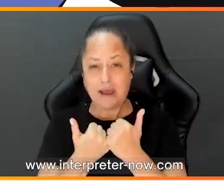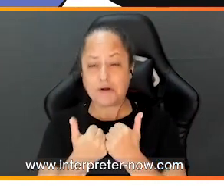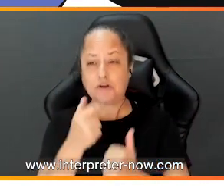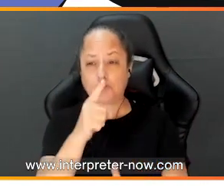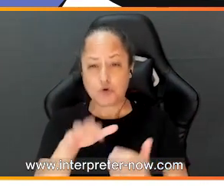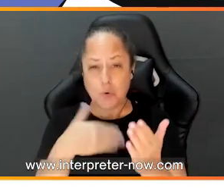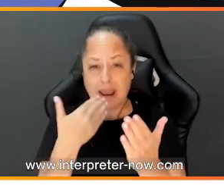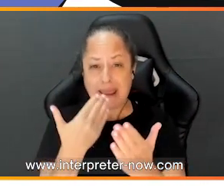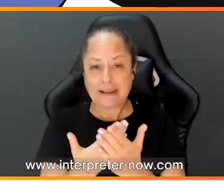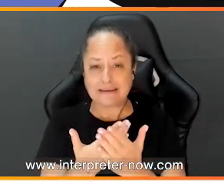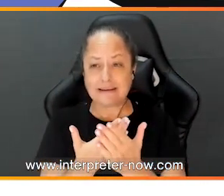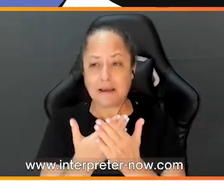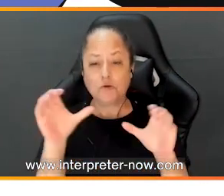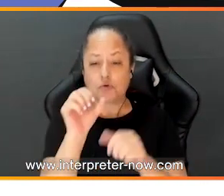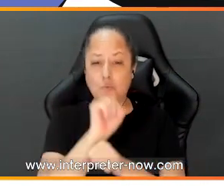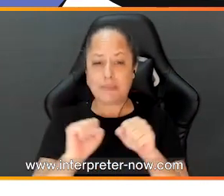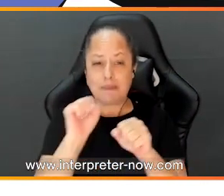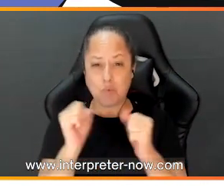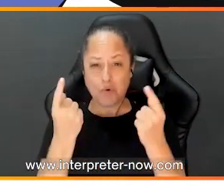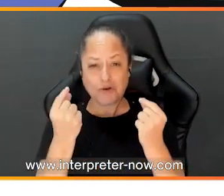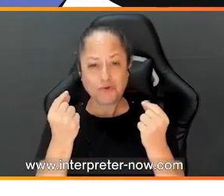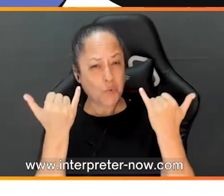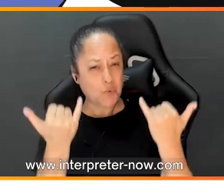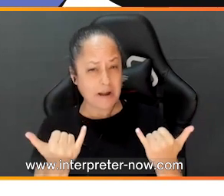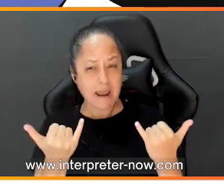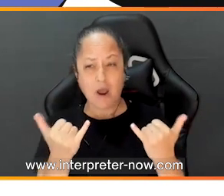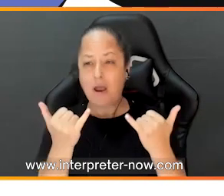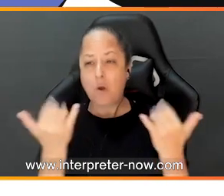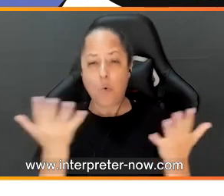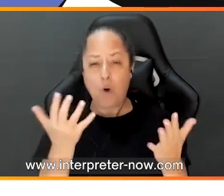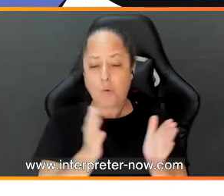you end up doing the work that you do now?